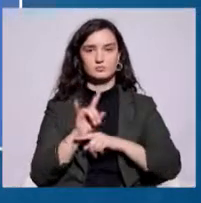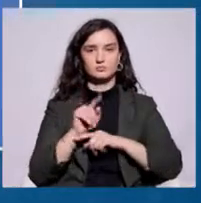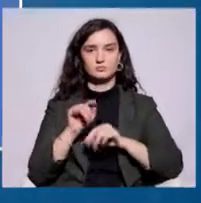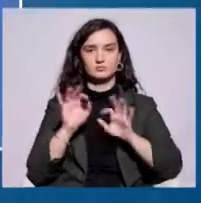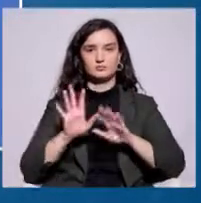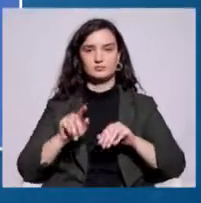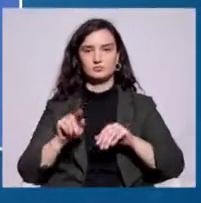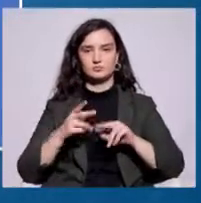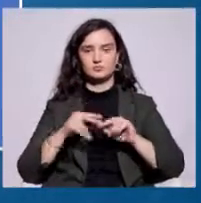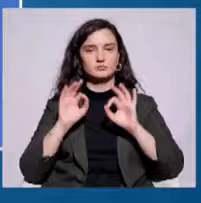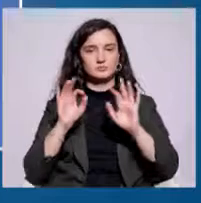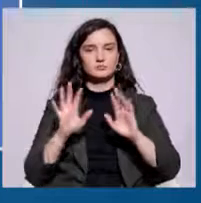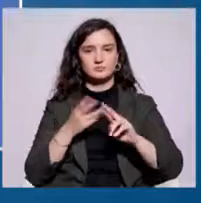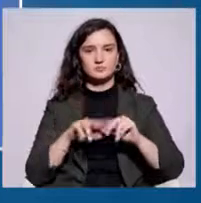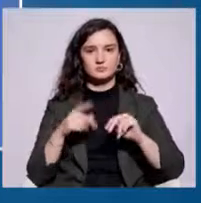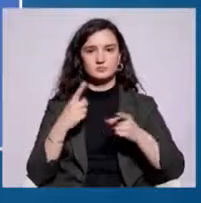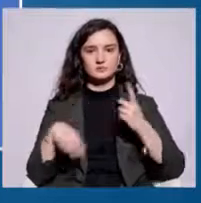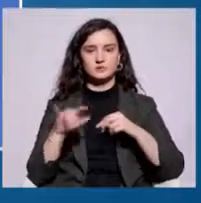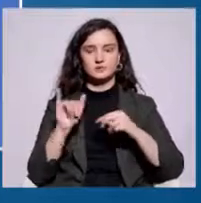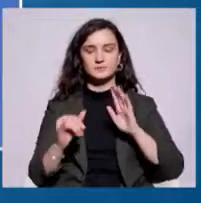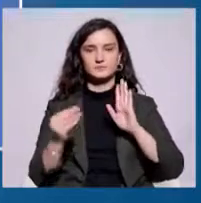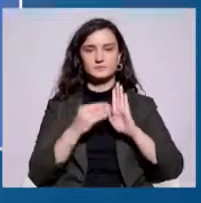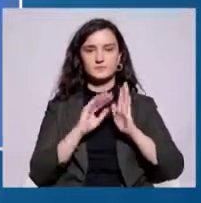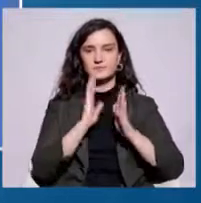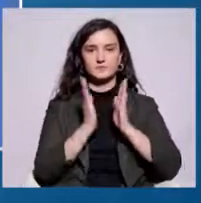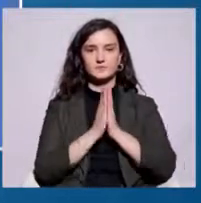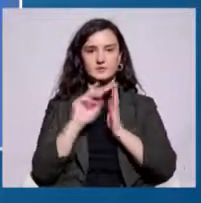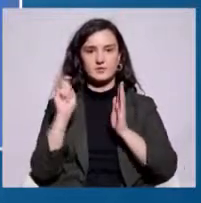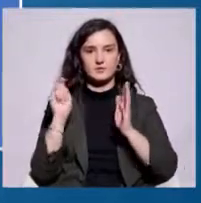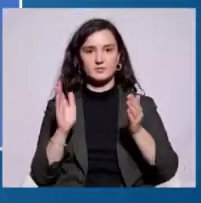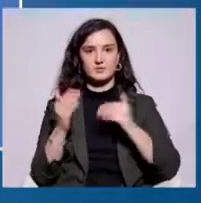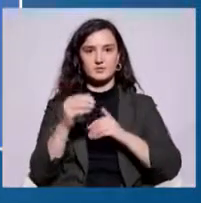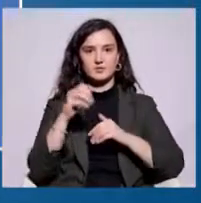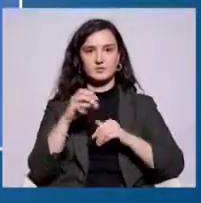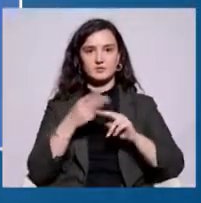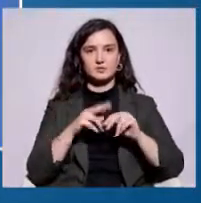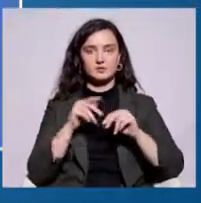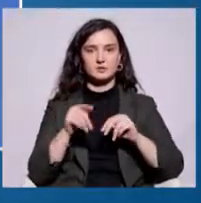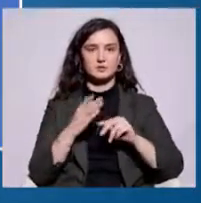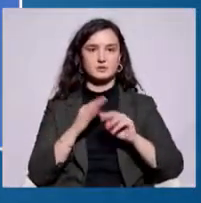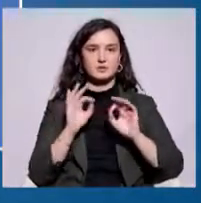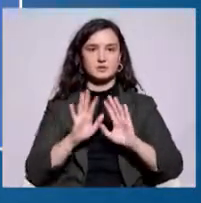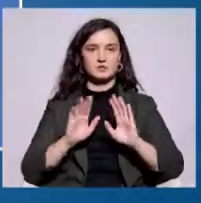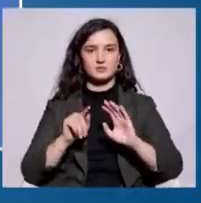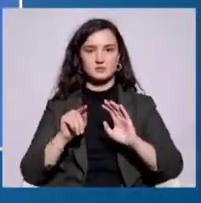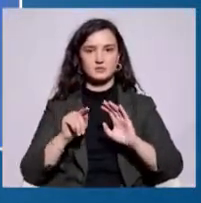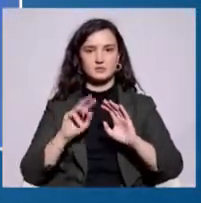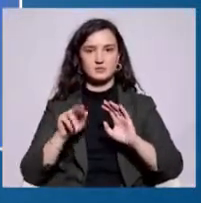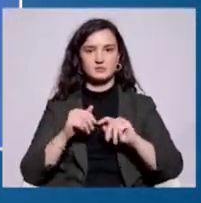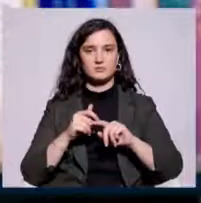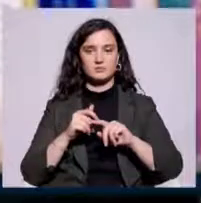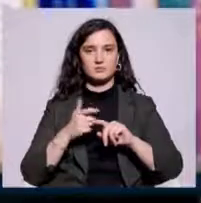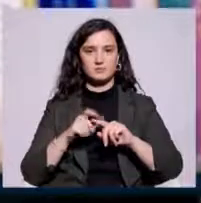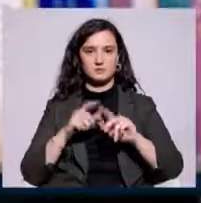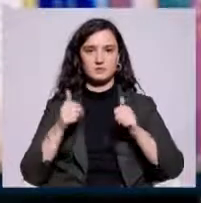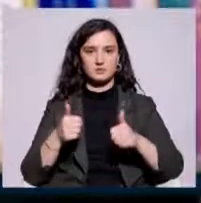Oh, that's false because where would you put all of the garbage? So it is false. Well done,